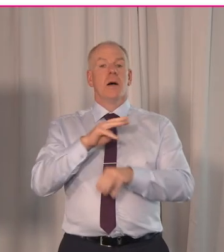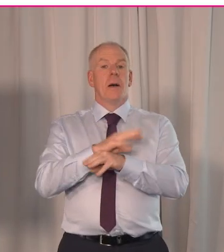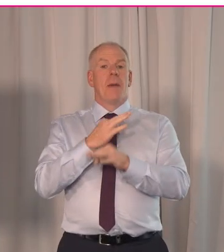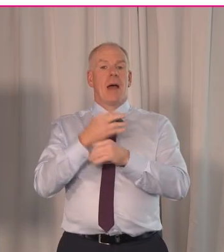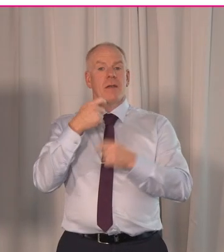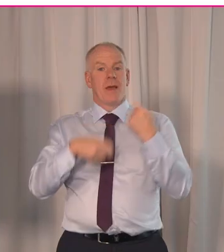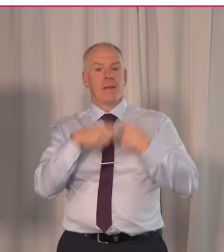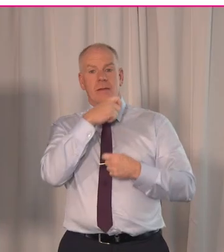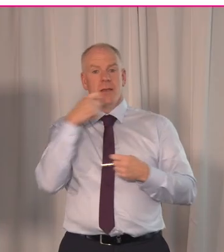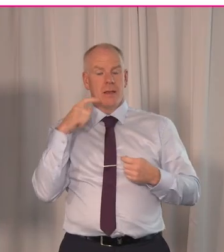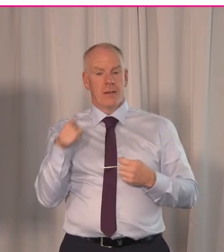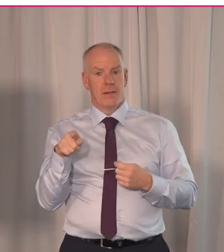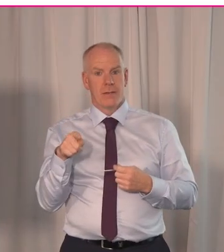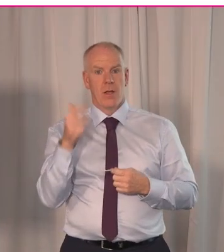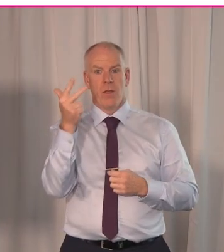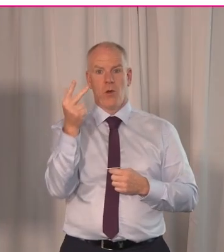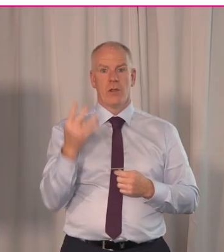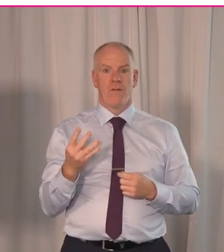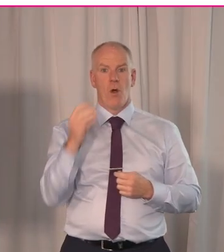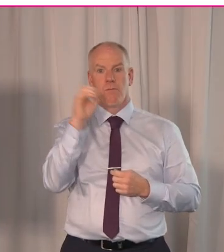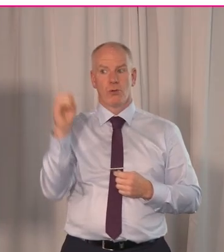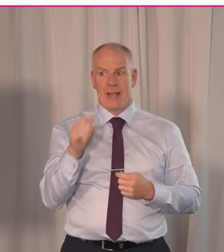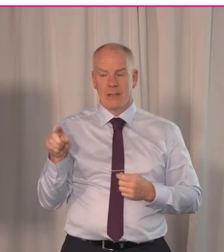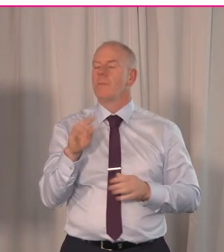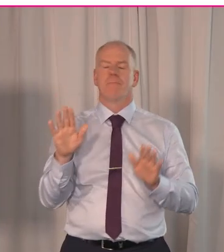were telling us that 36%,